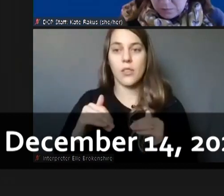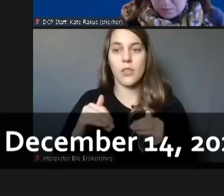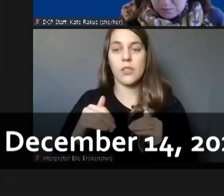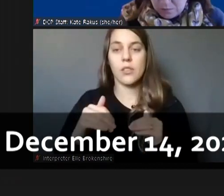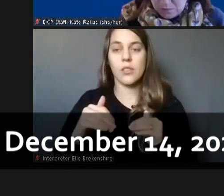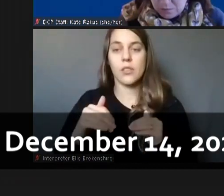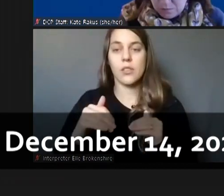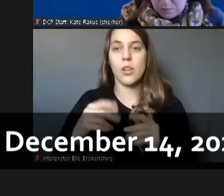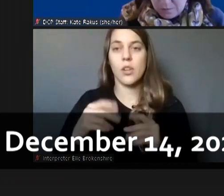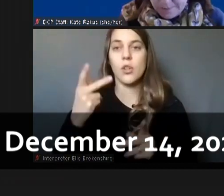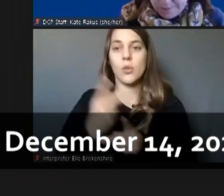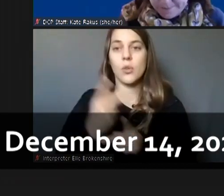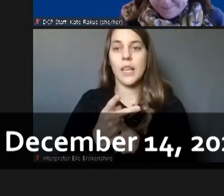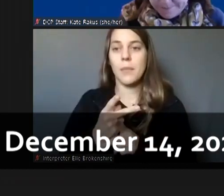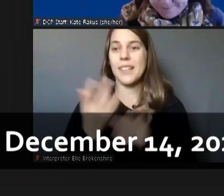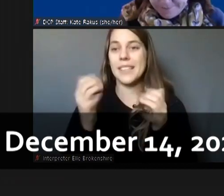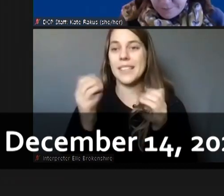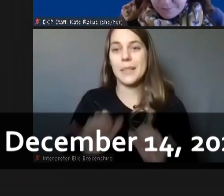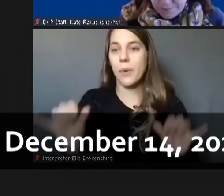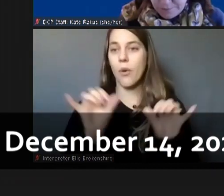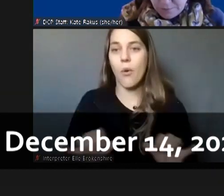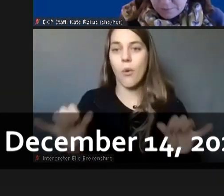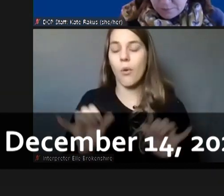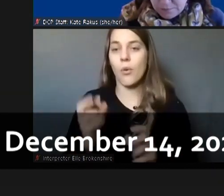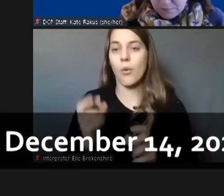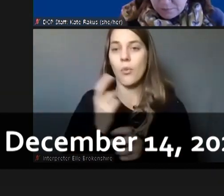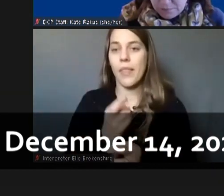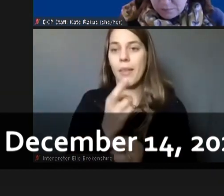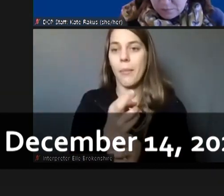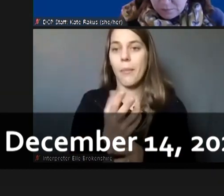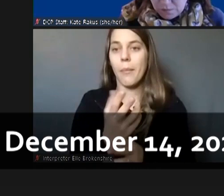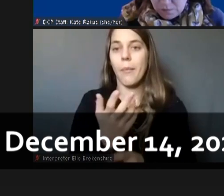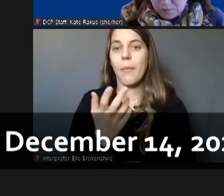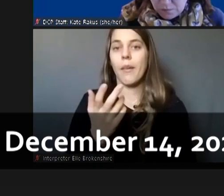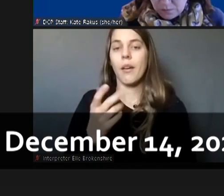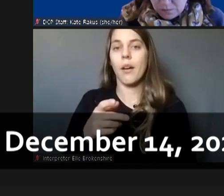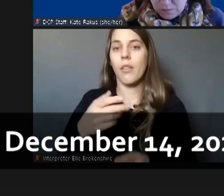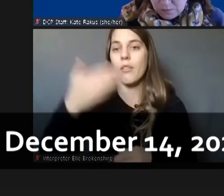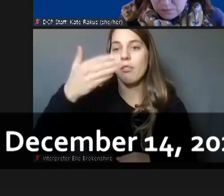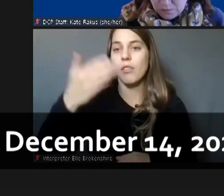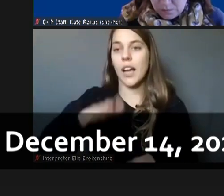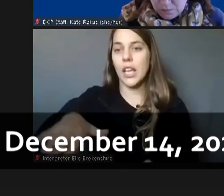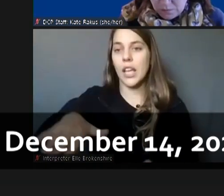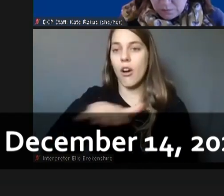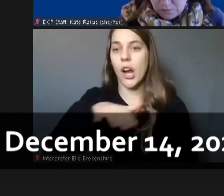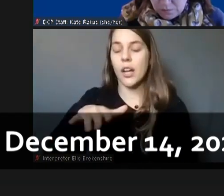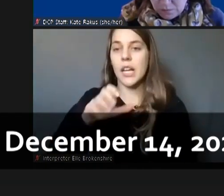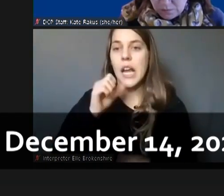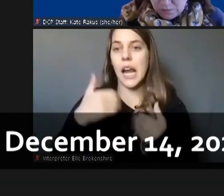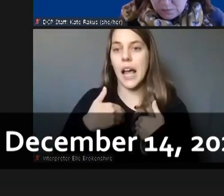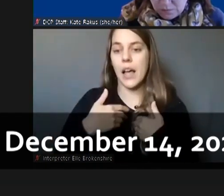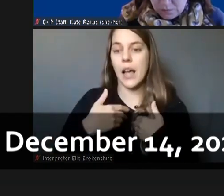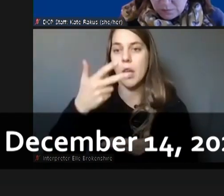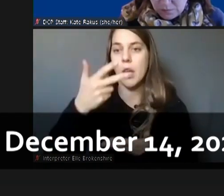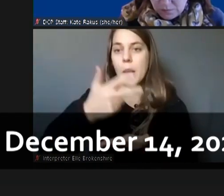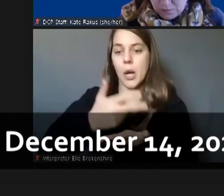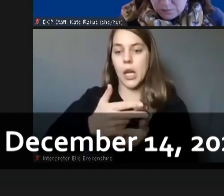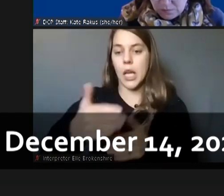yard. And, the kind of, instead of having the parking come right up to the front of the house. What about